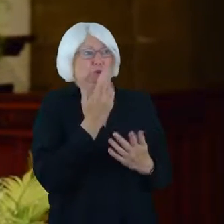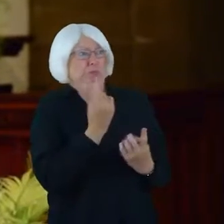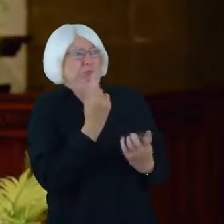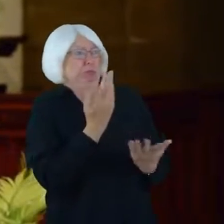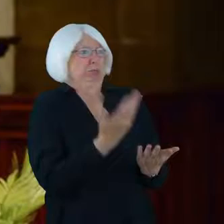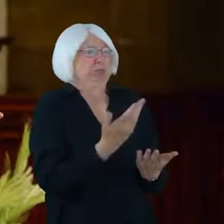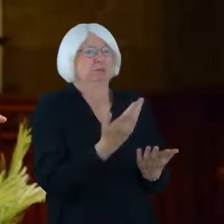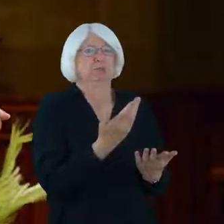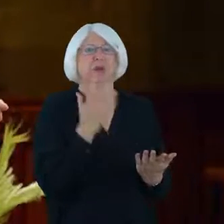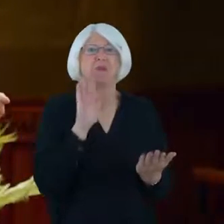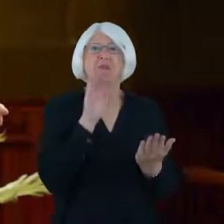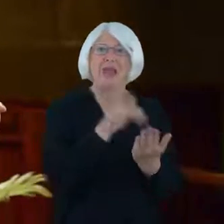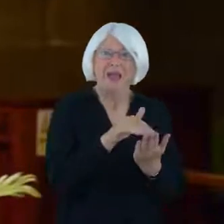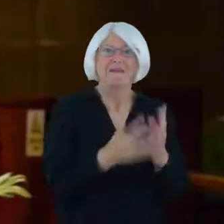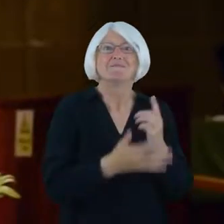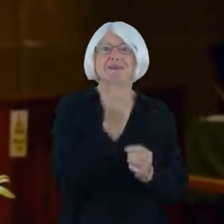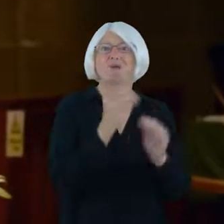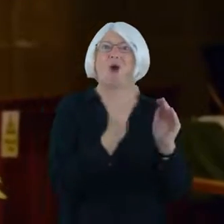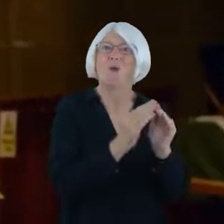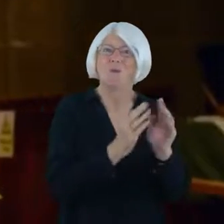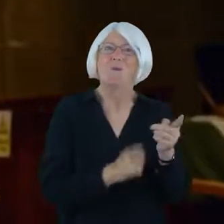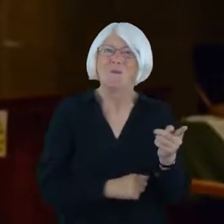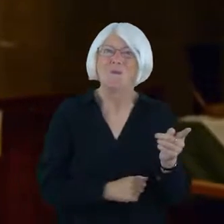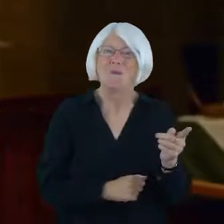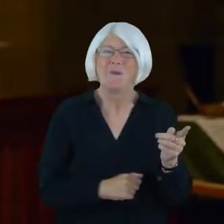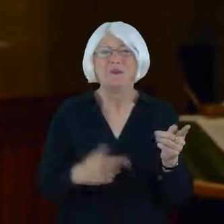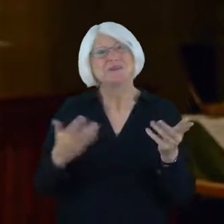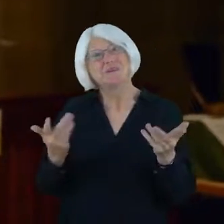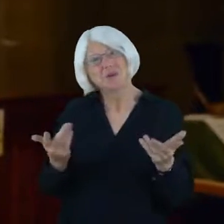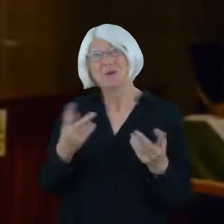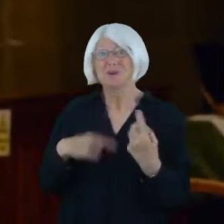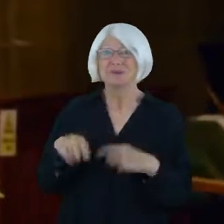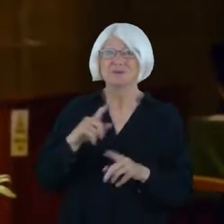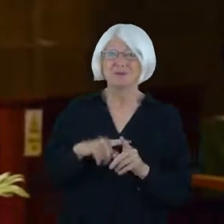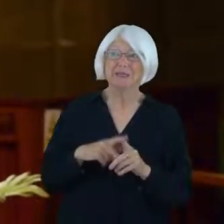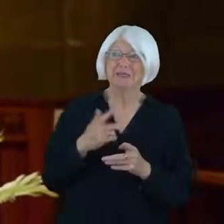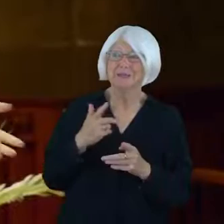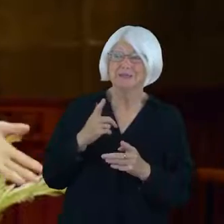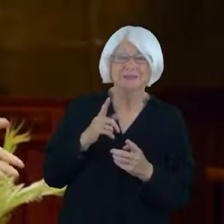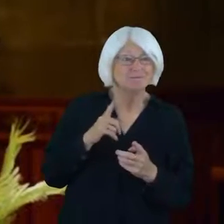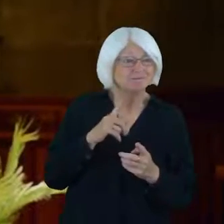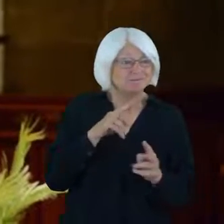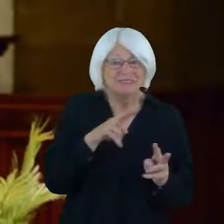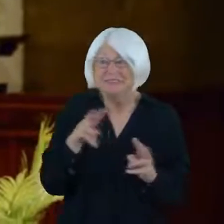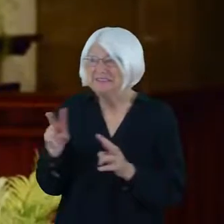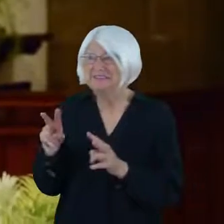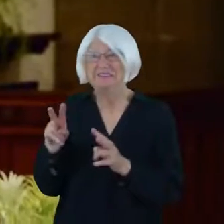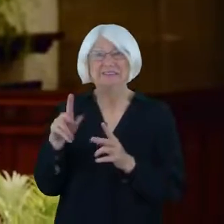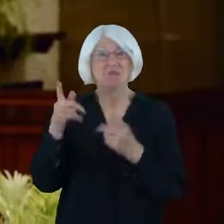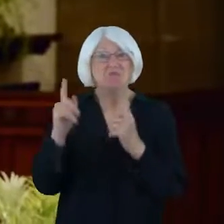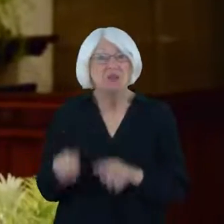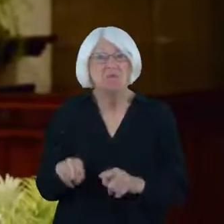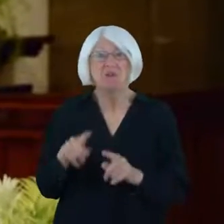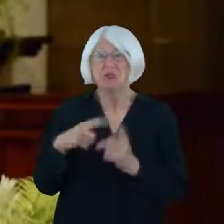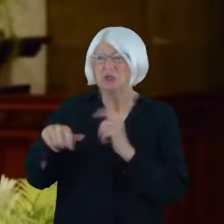there, they found a home. So, as we encounter people and communities carrying